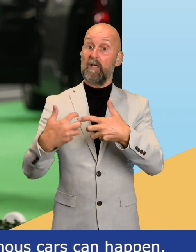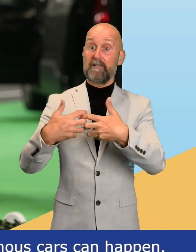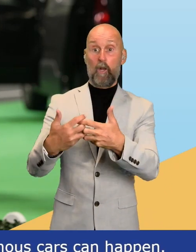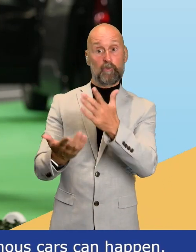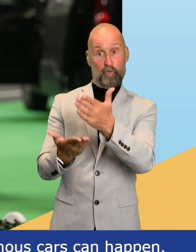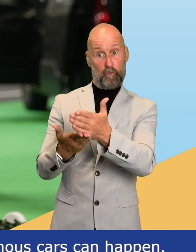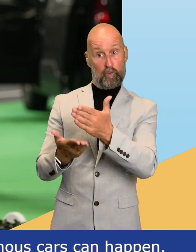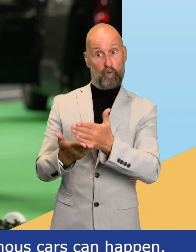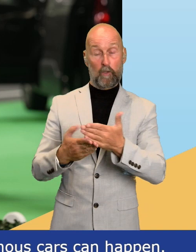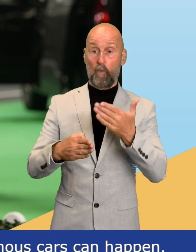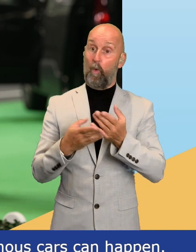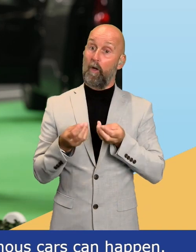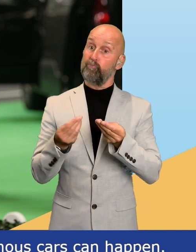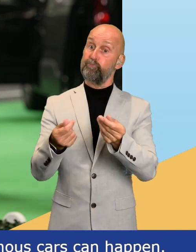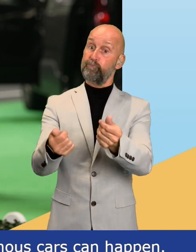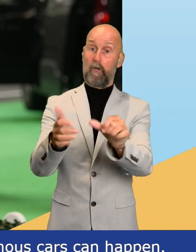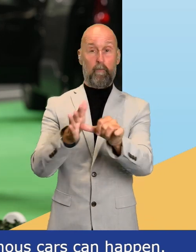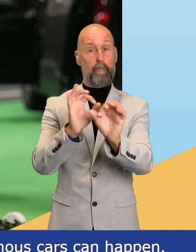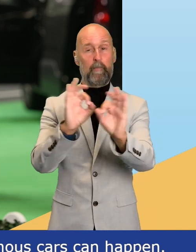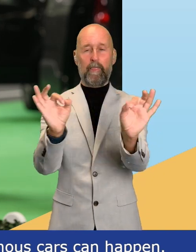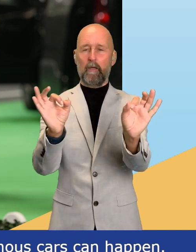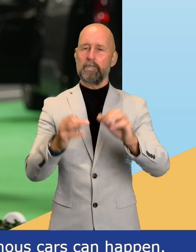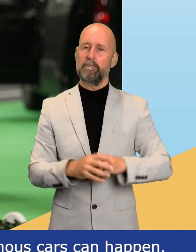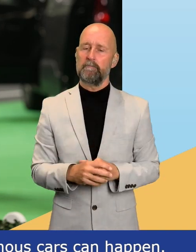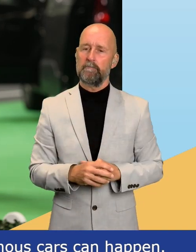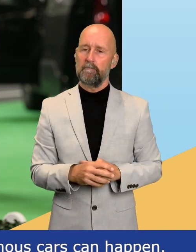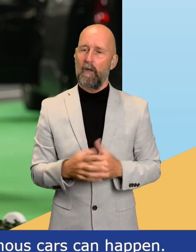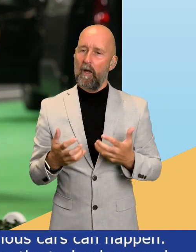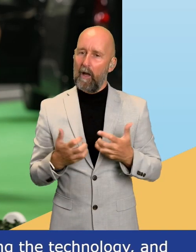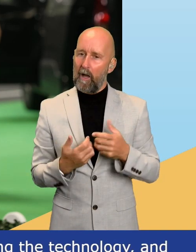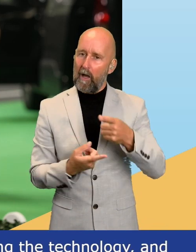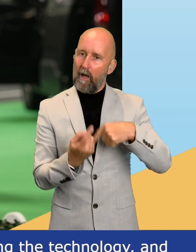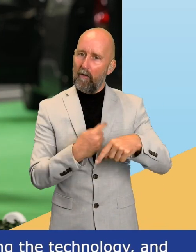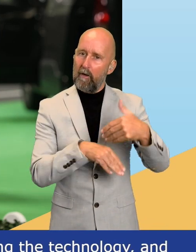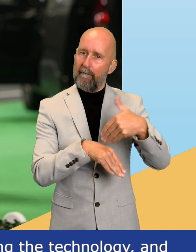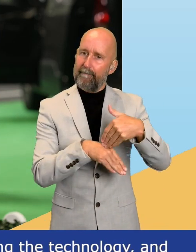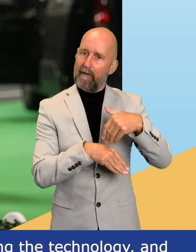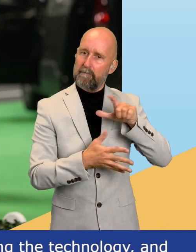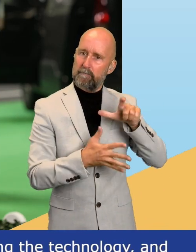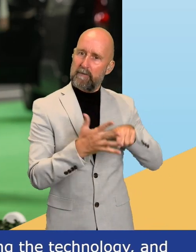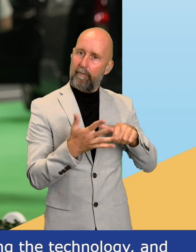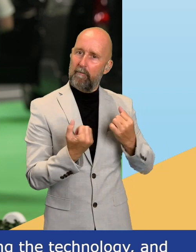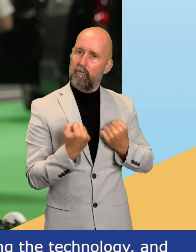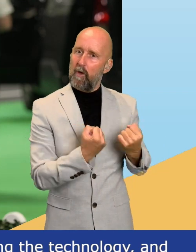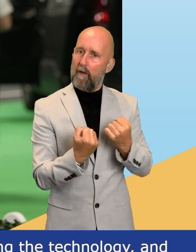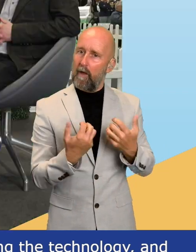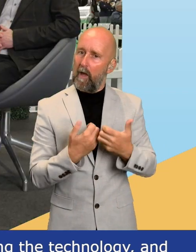technology's working great. How do you see that affecting disabled drivers?